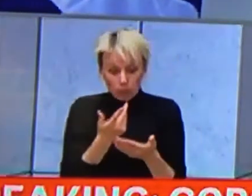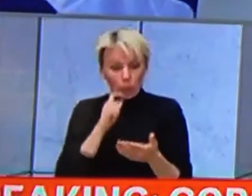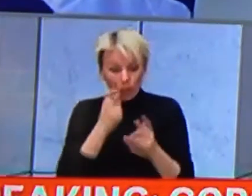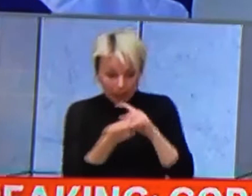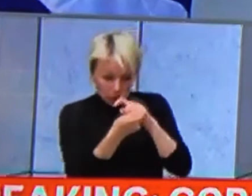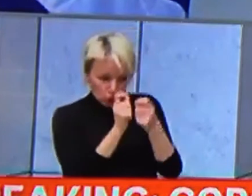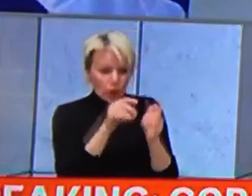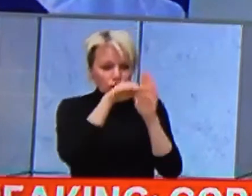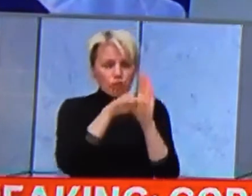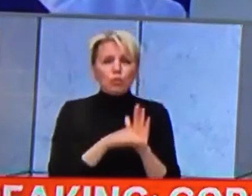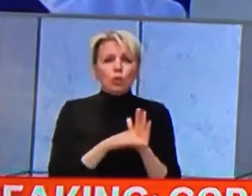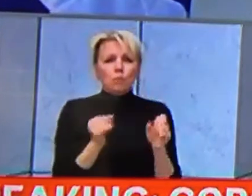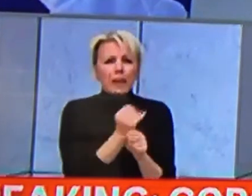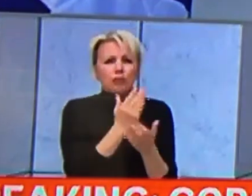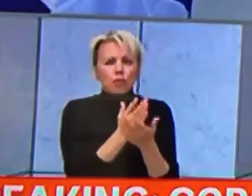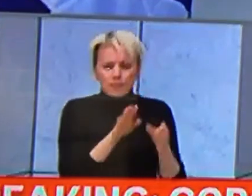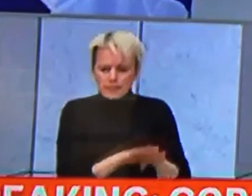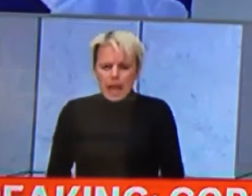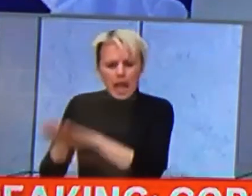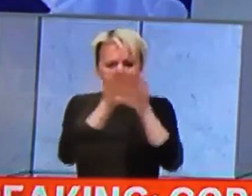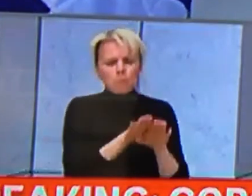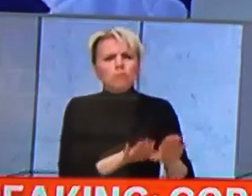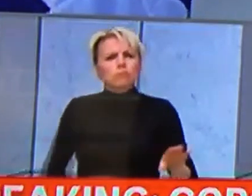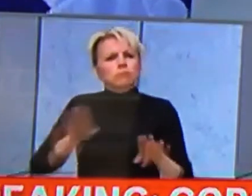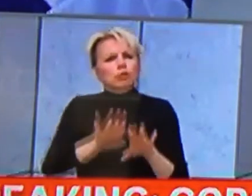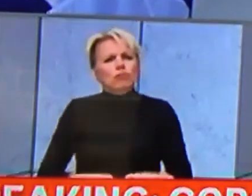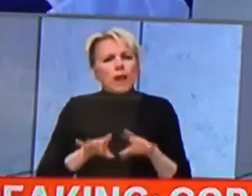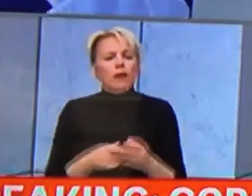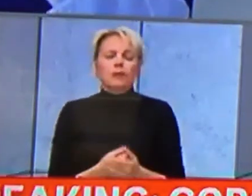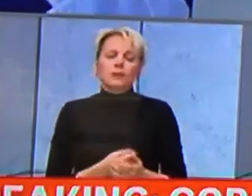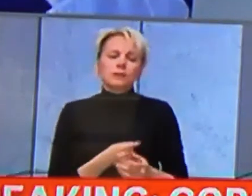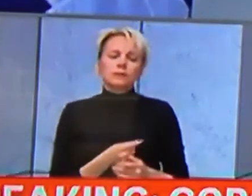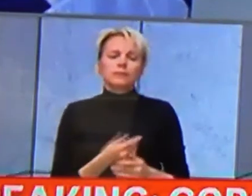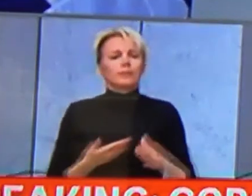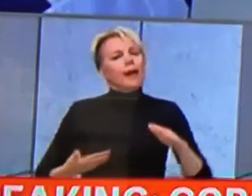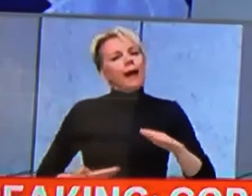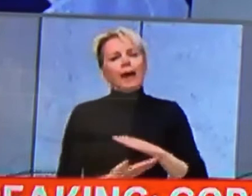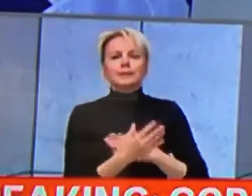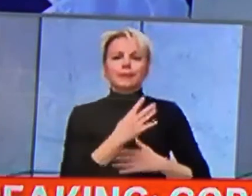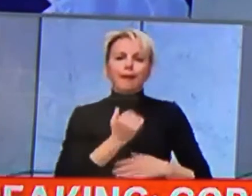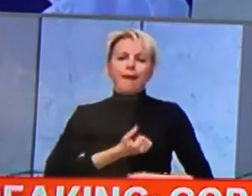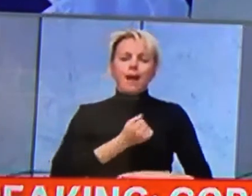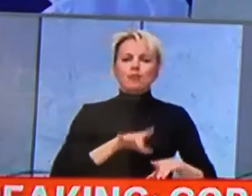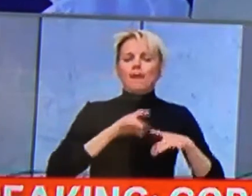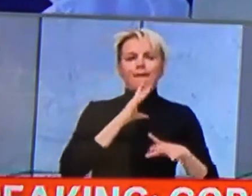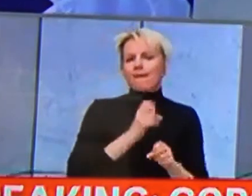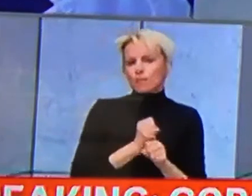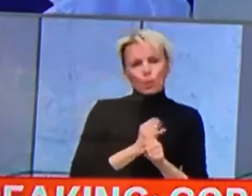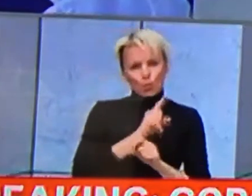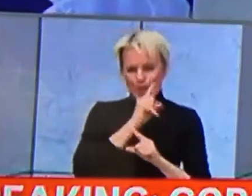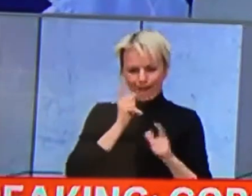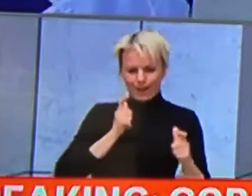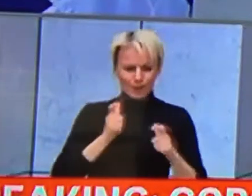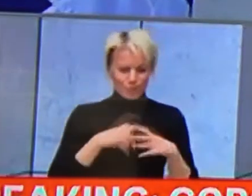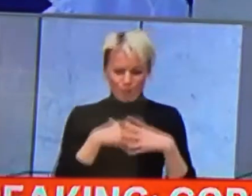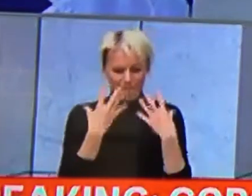rules nationalised? Well, they can't be nationalised under a federal jurisdiction, though these things will always remain the province of the